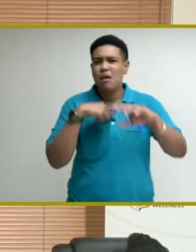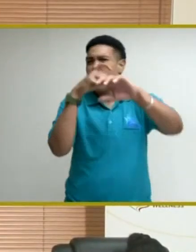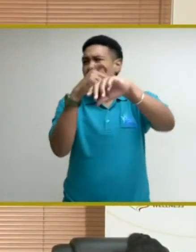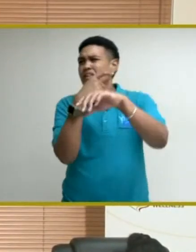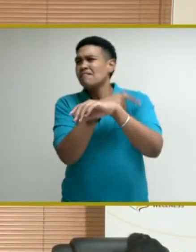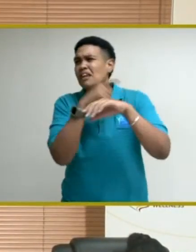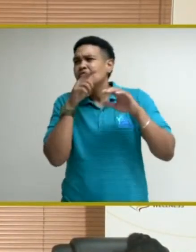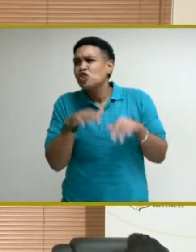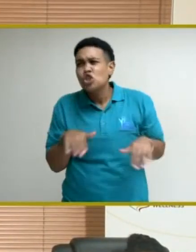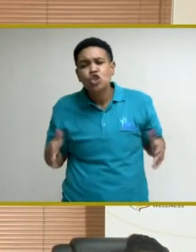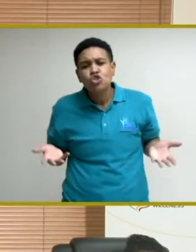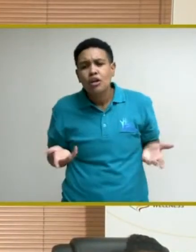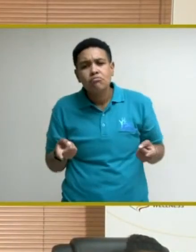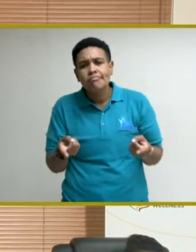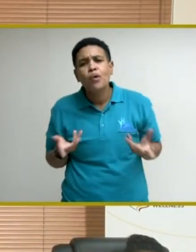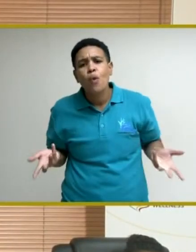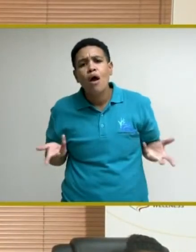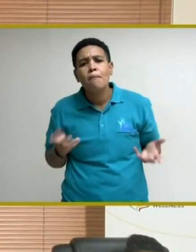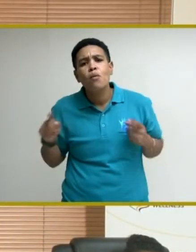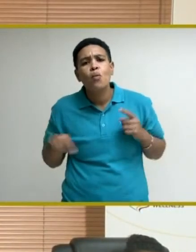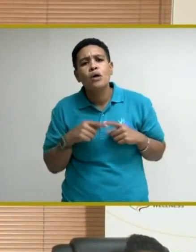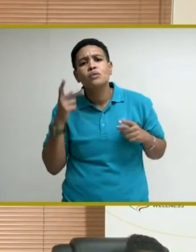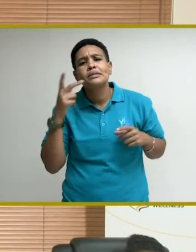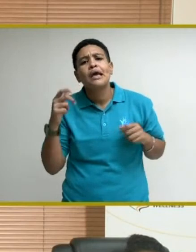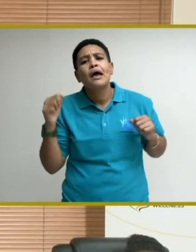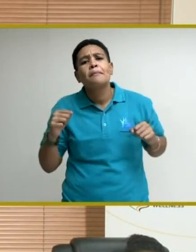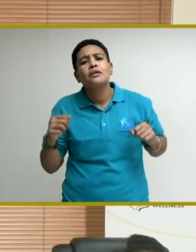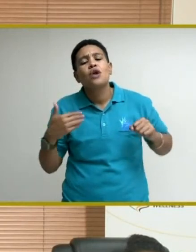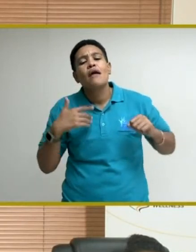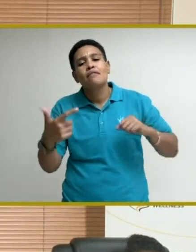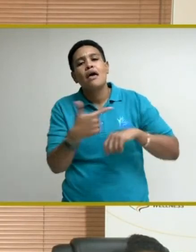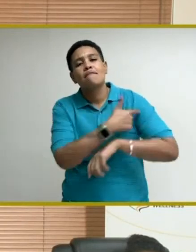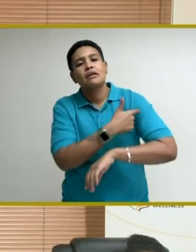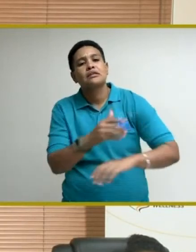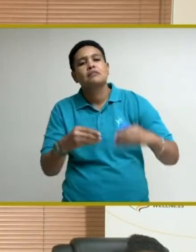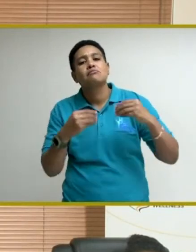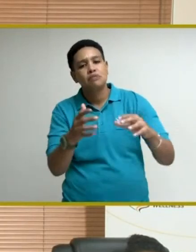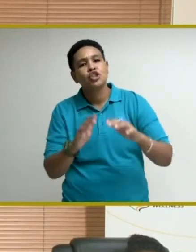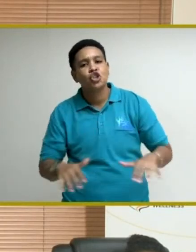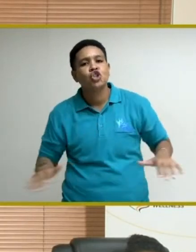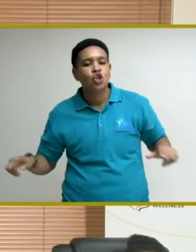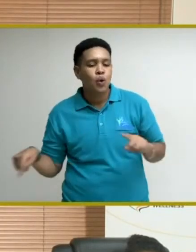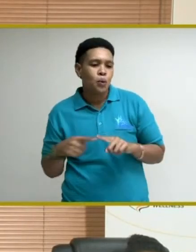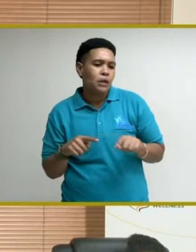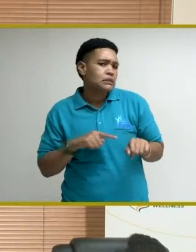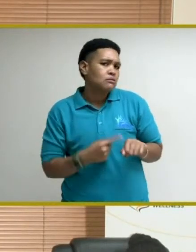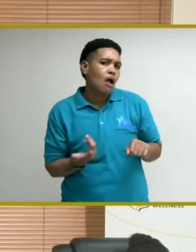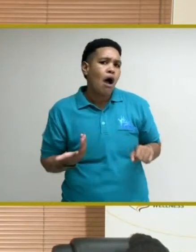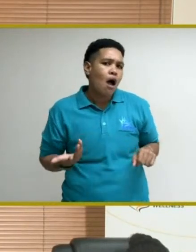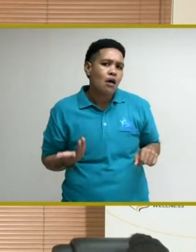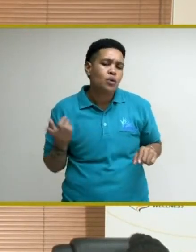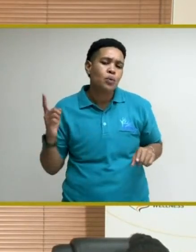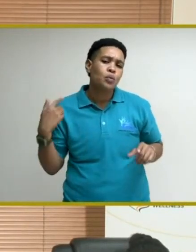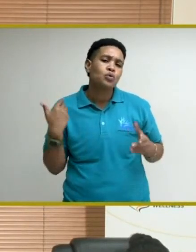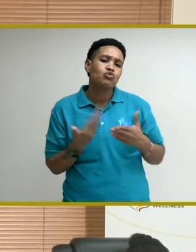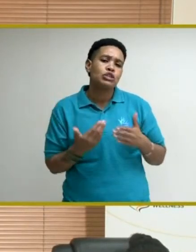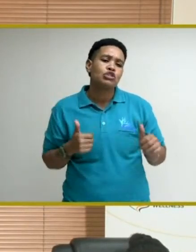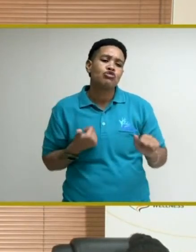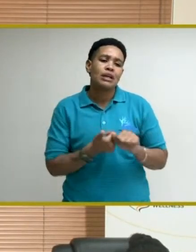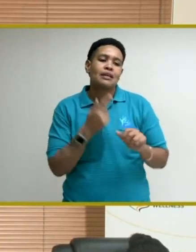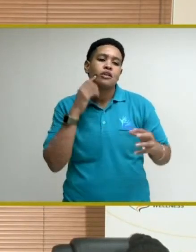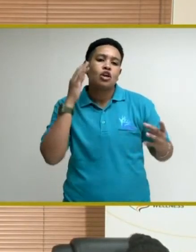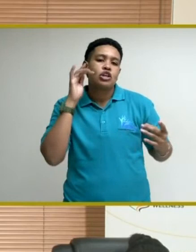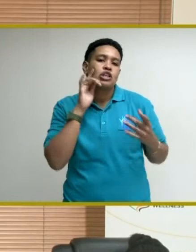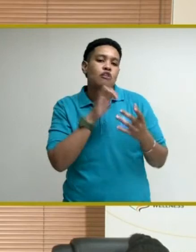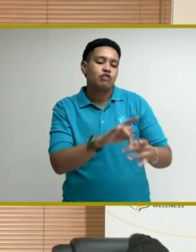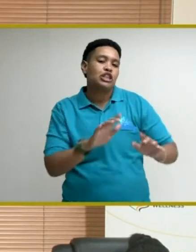applying for the ability to have their vaccines being administered in children. I wanted to find out where are we as it relates to consideration